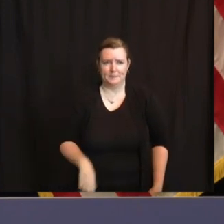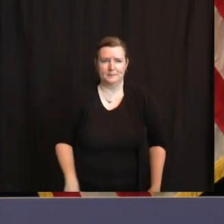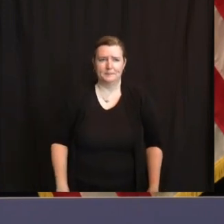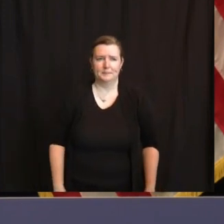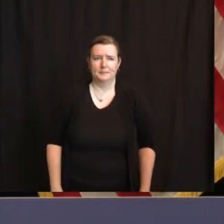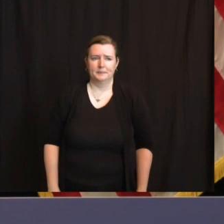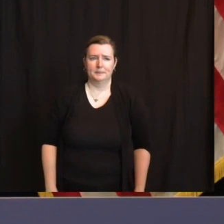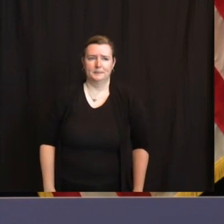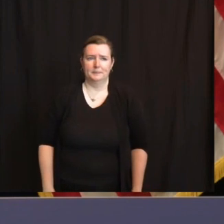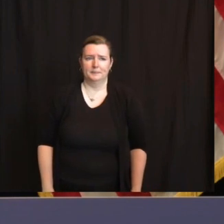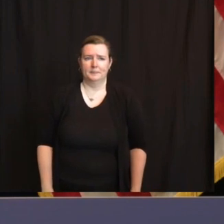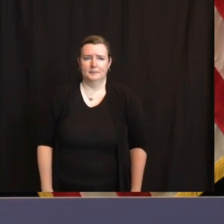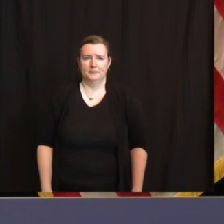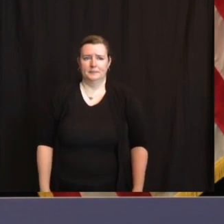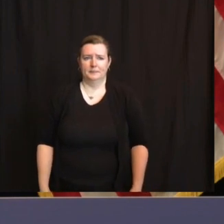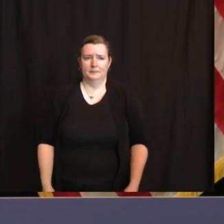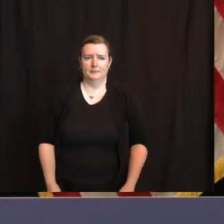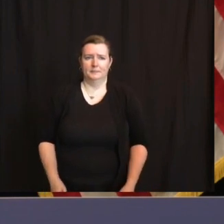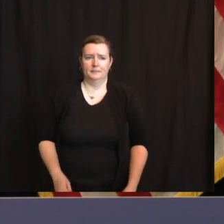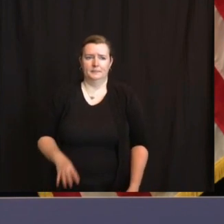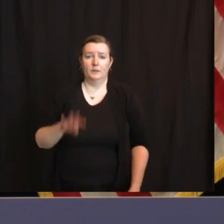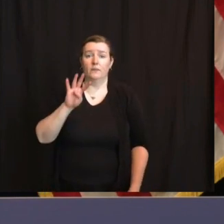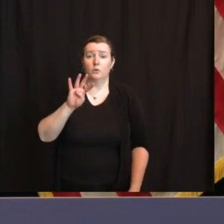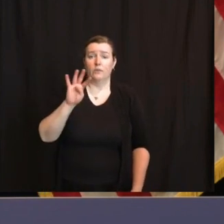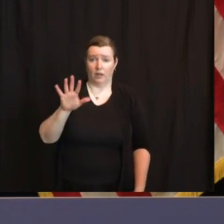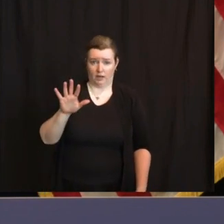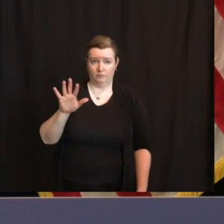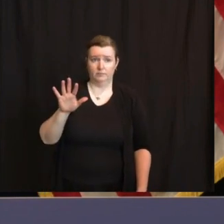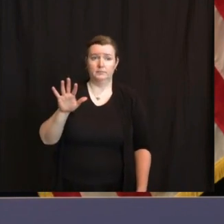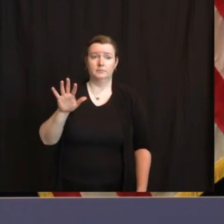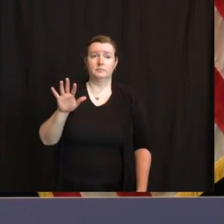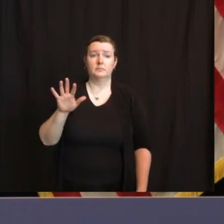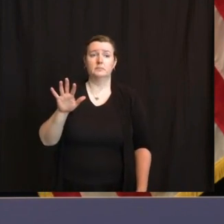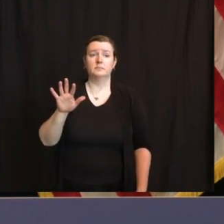And we have 45 out of the